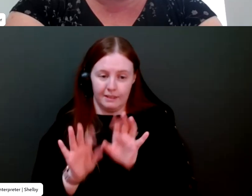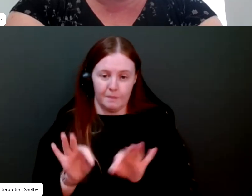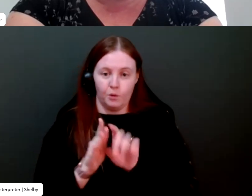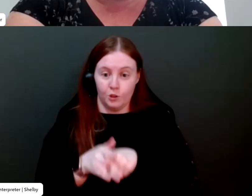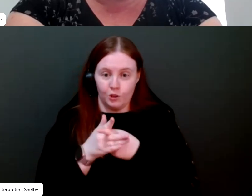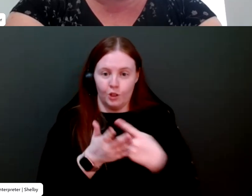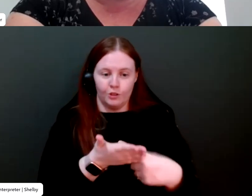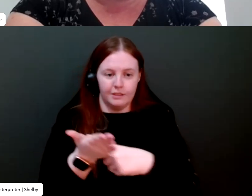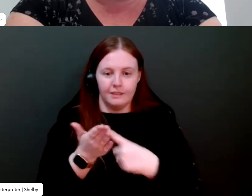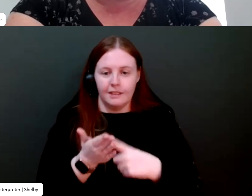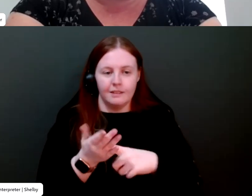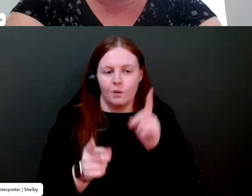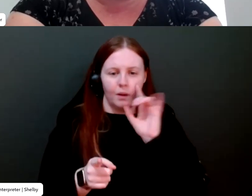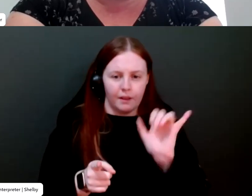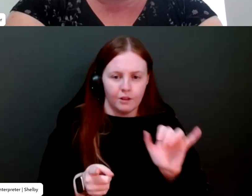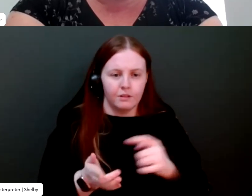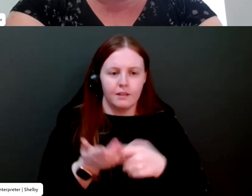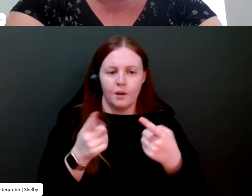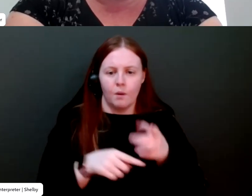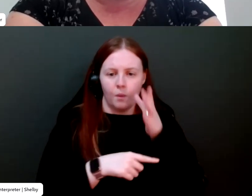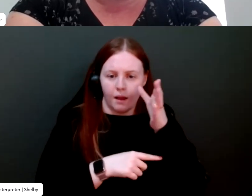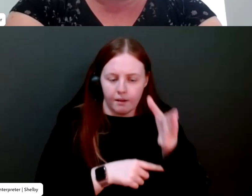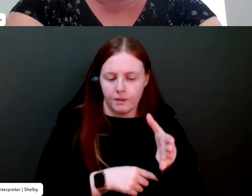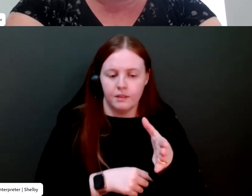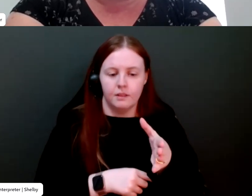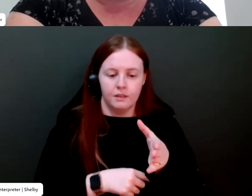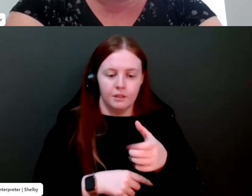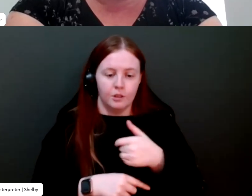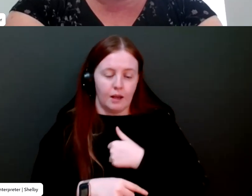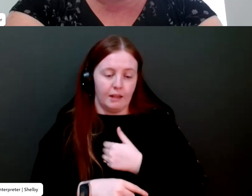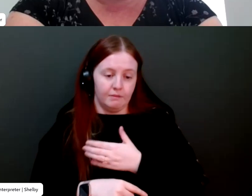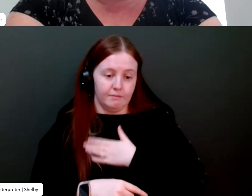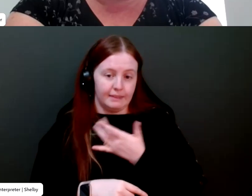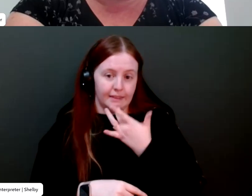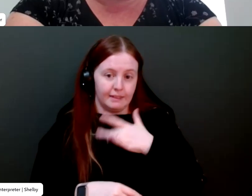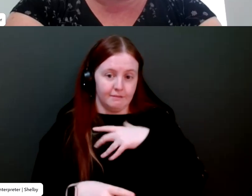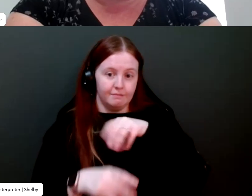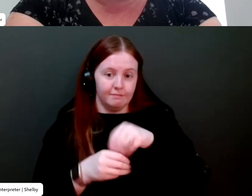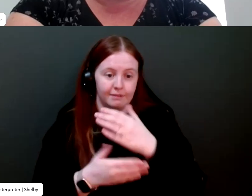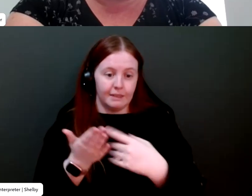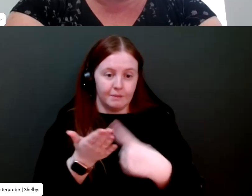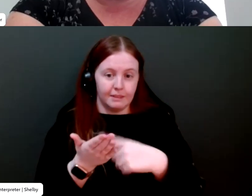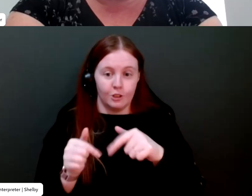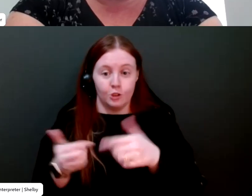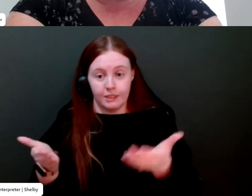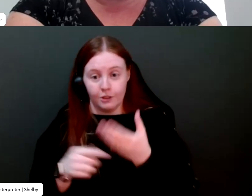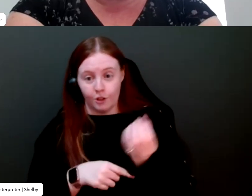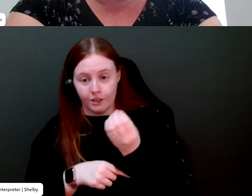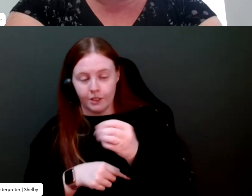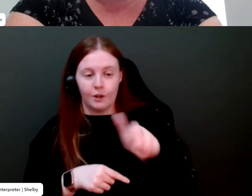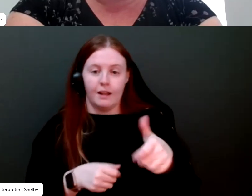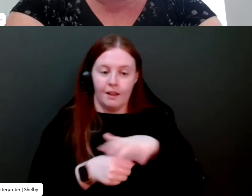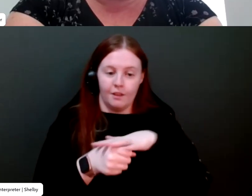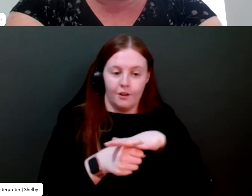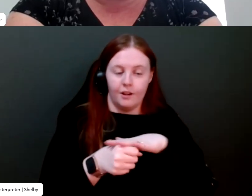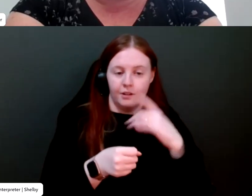been privy to being able to participate in some of the other discussions here in Ontario and other jurisdictions to having these same conversations.